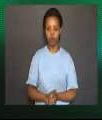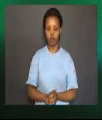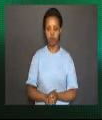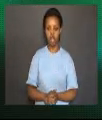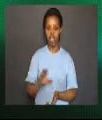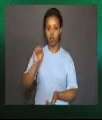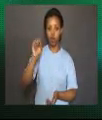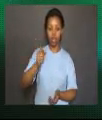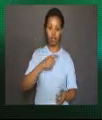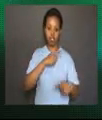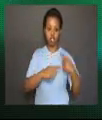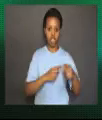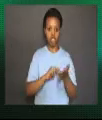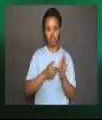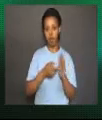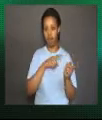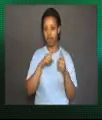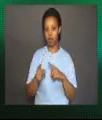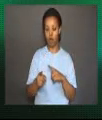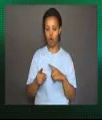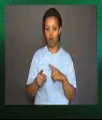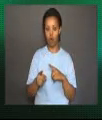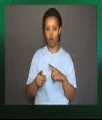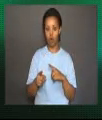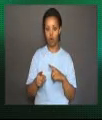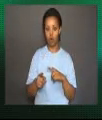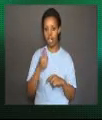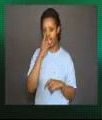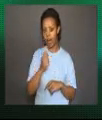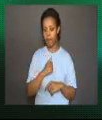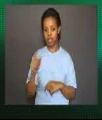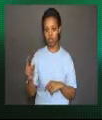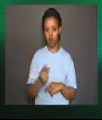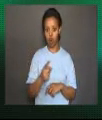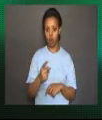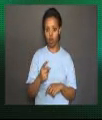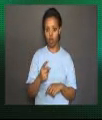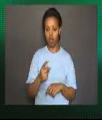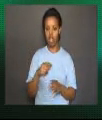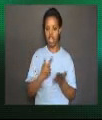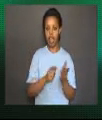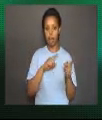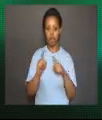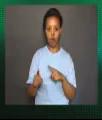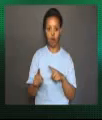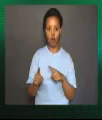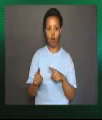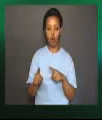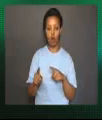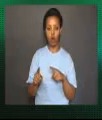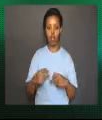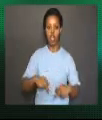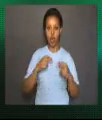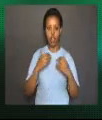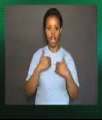Spontaneous generation is defined as the belief that living things can appear